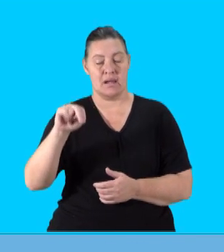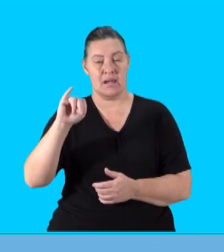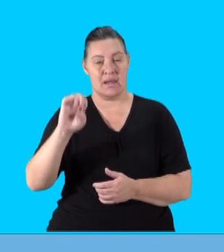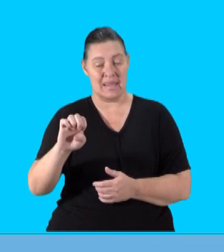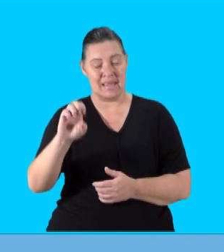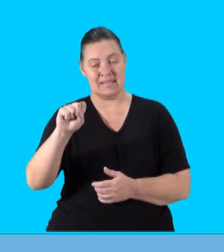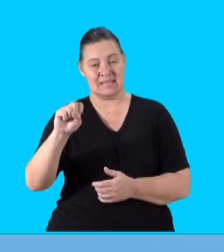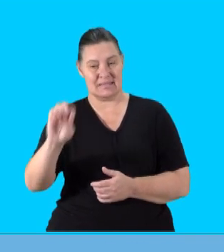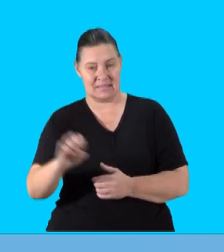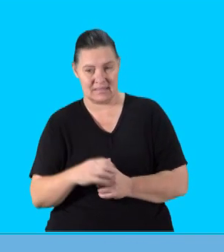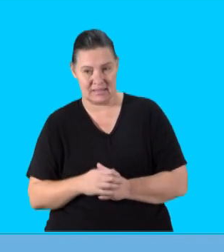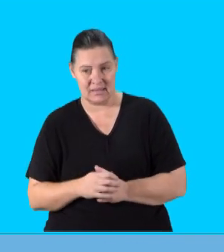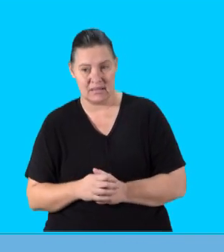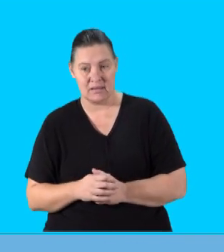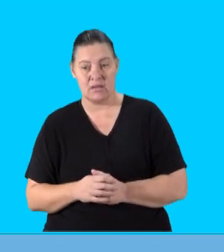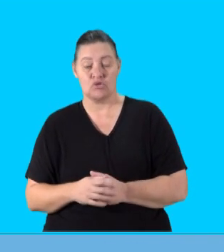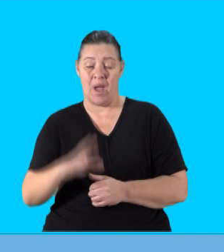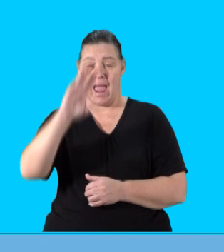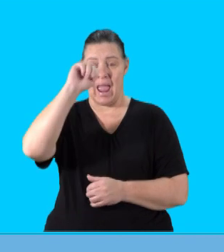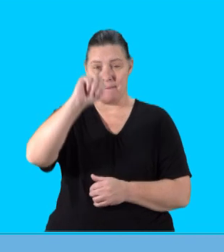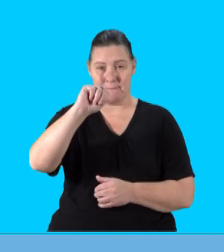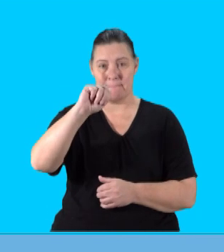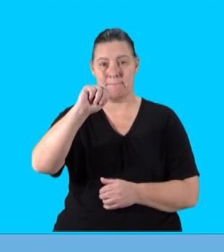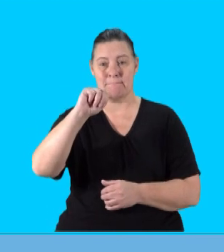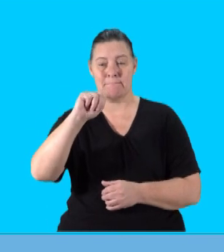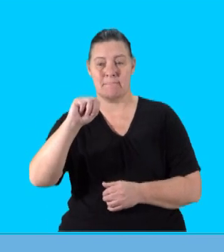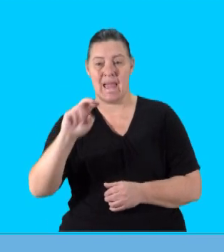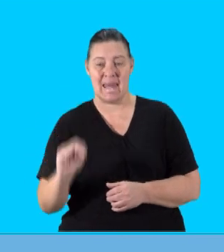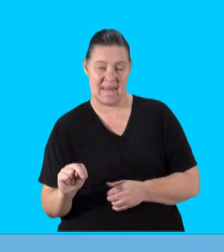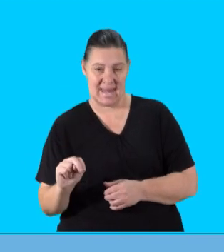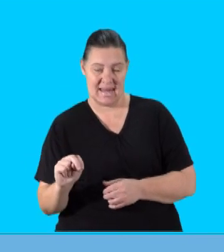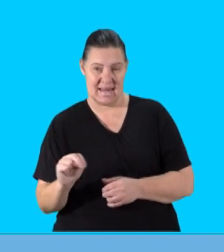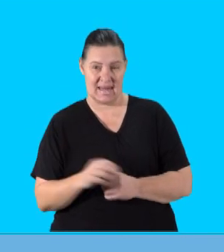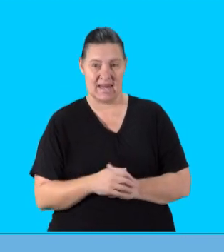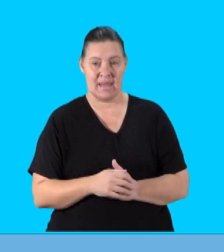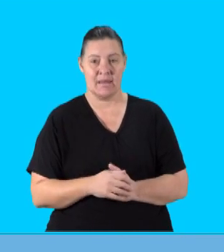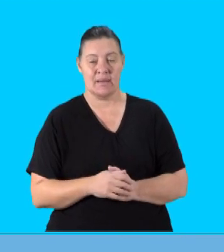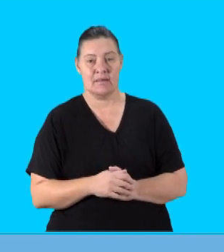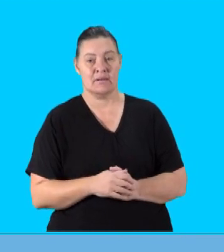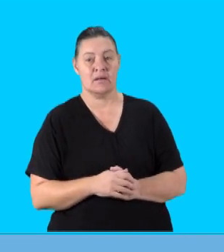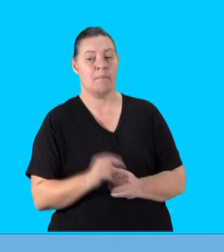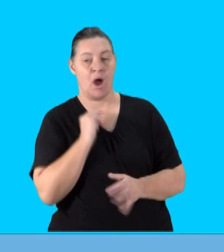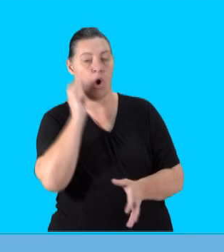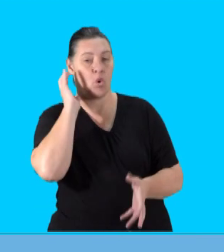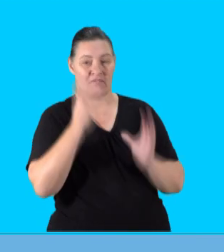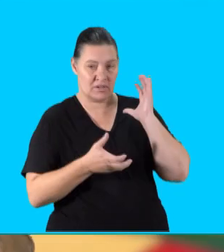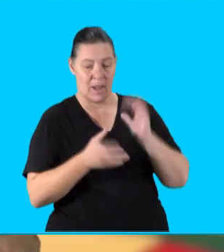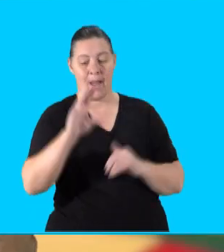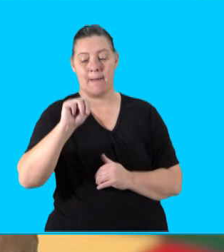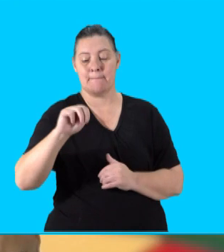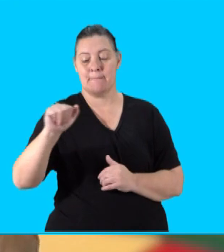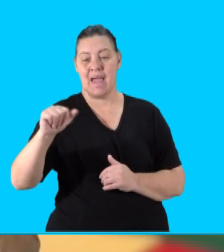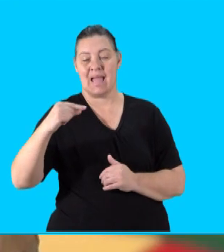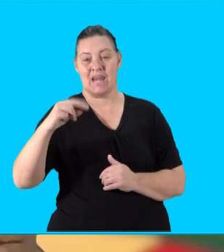Manganese has a chemical symbol, capital letter M and small letter N, manganese. Not to be confused